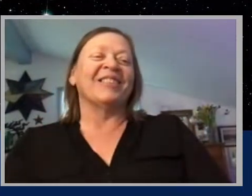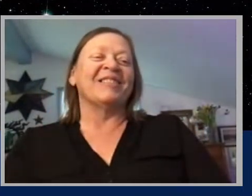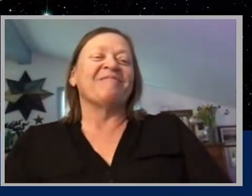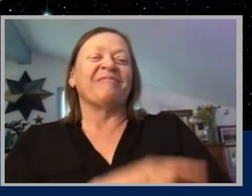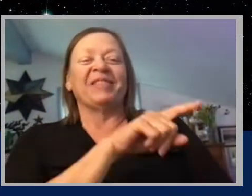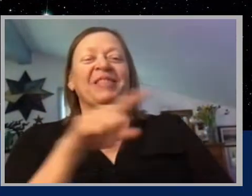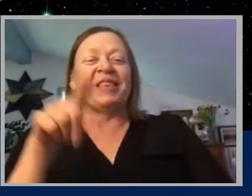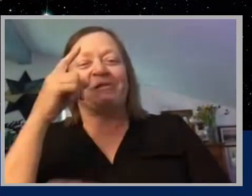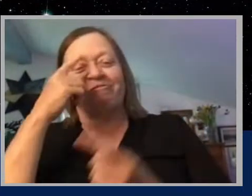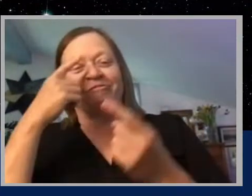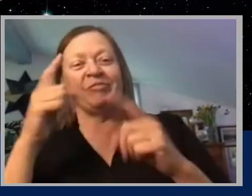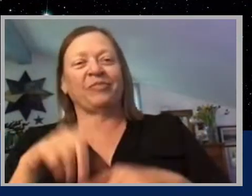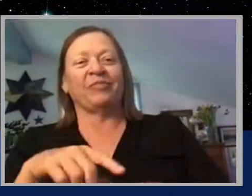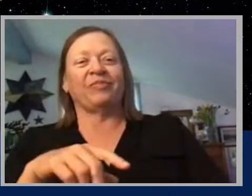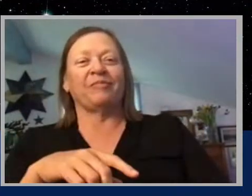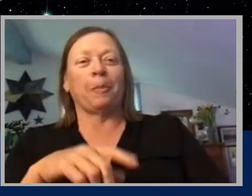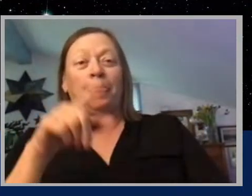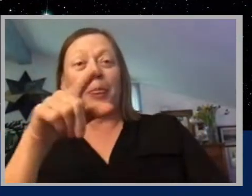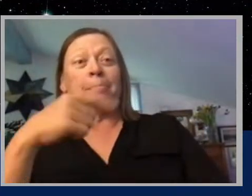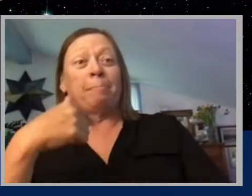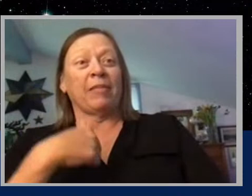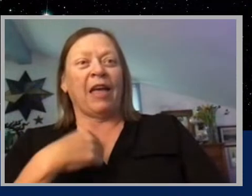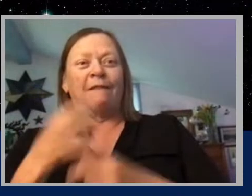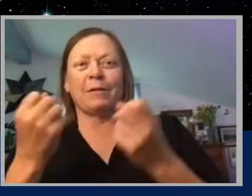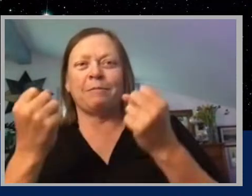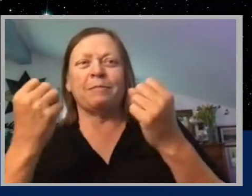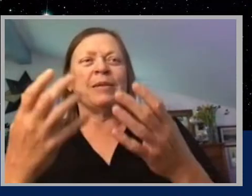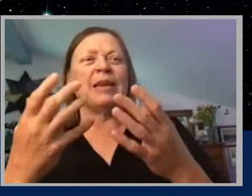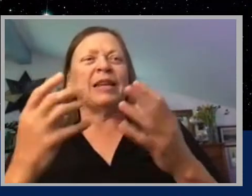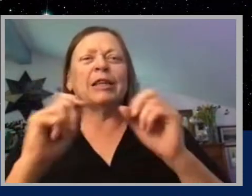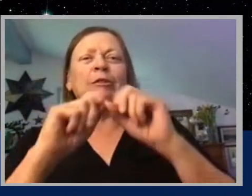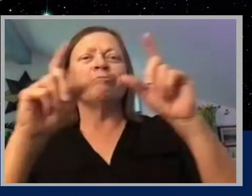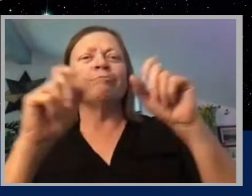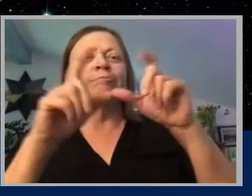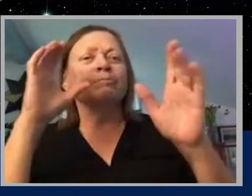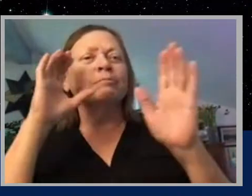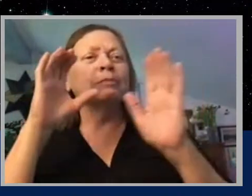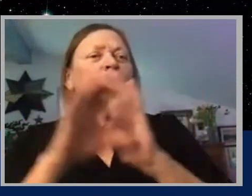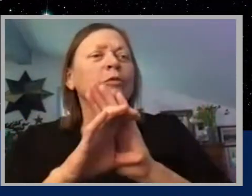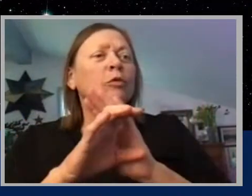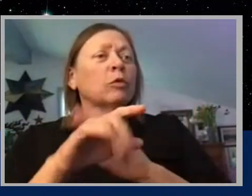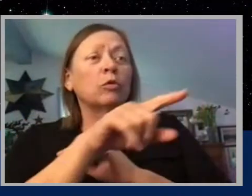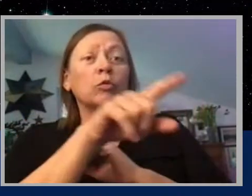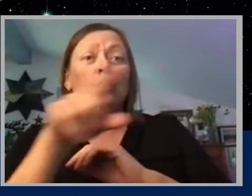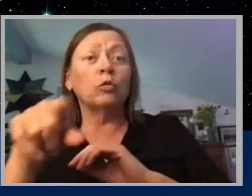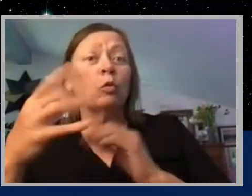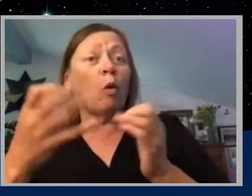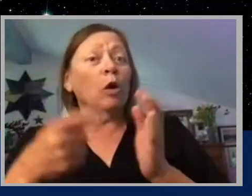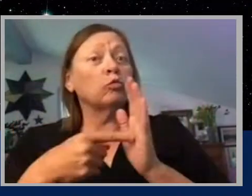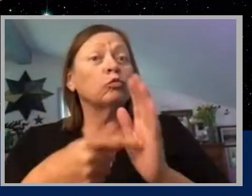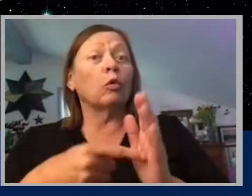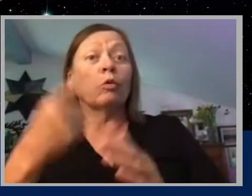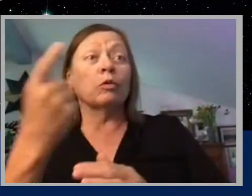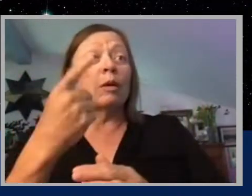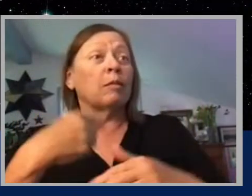I had a ton of great assets over here to show on the stream. Was there anything that y'all wanted to show that I didn't bring up yet?